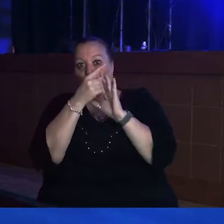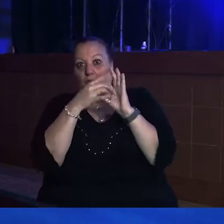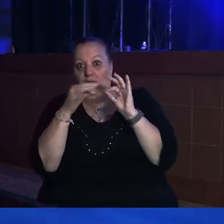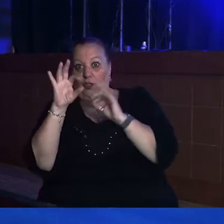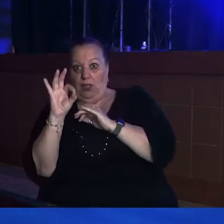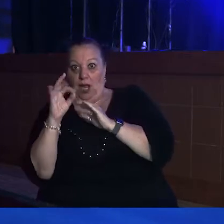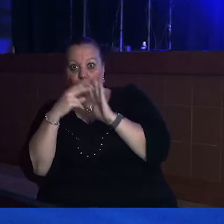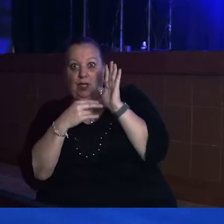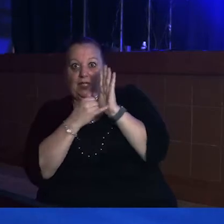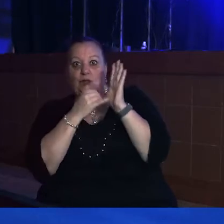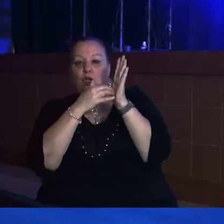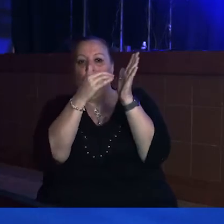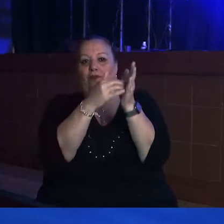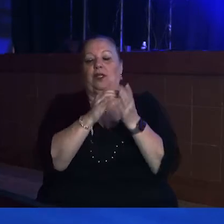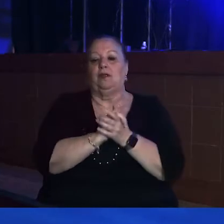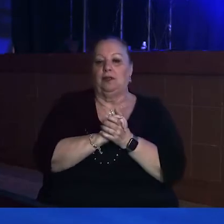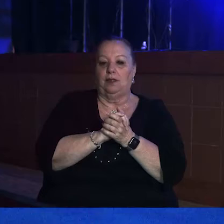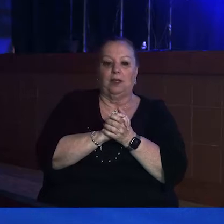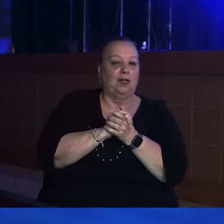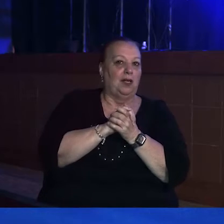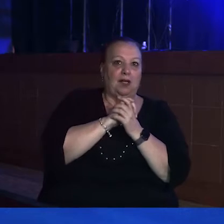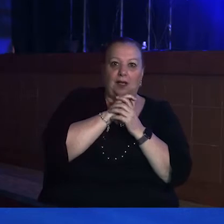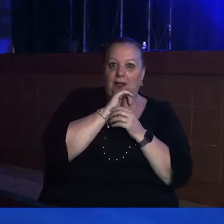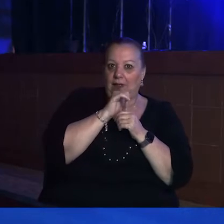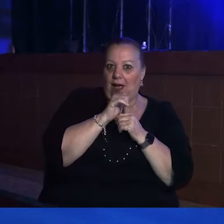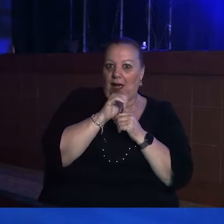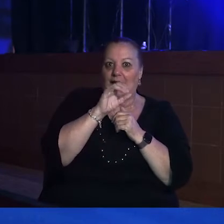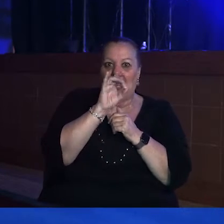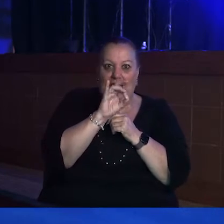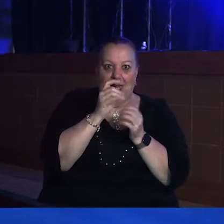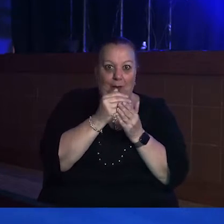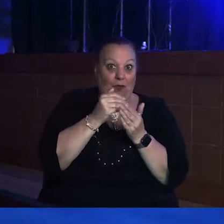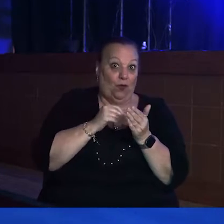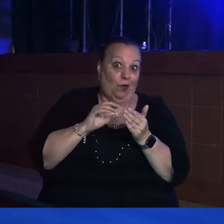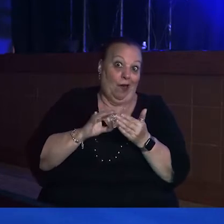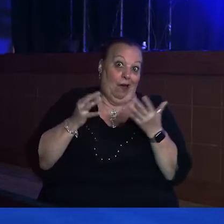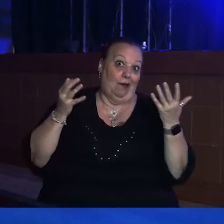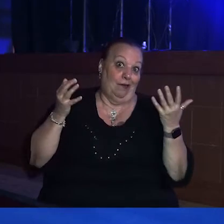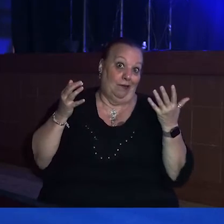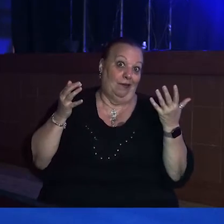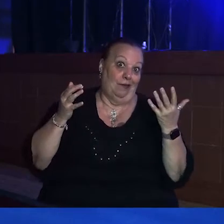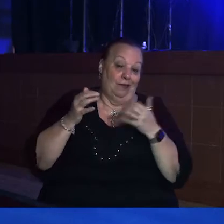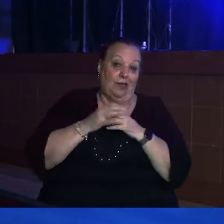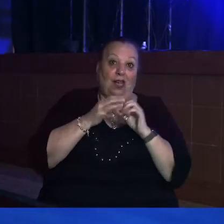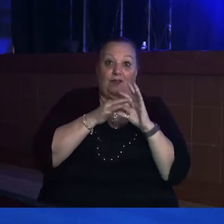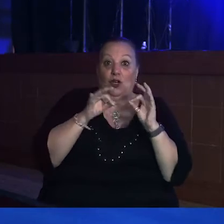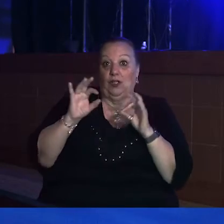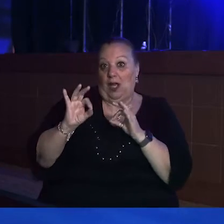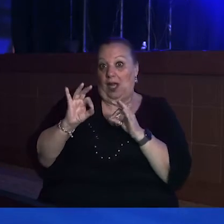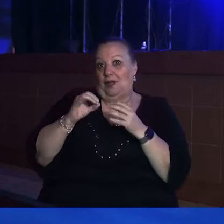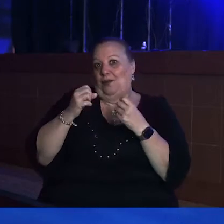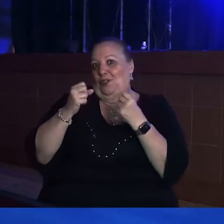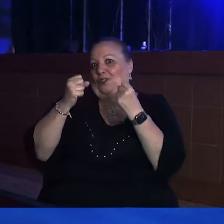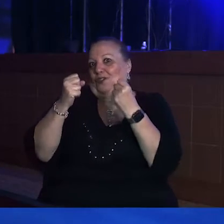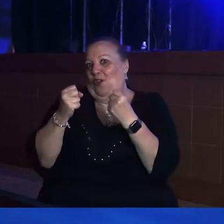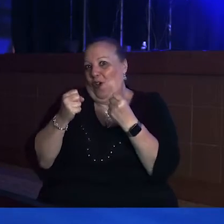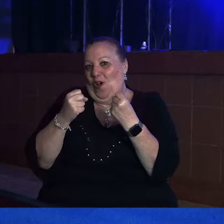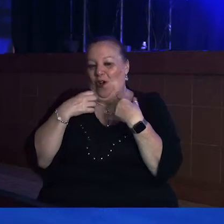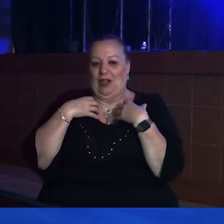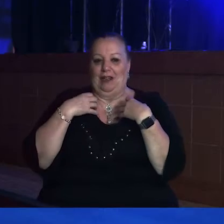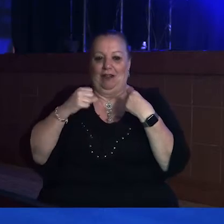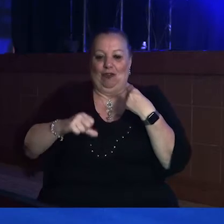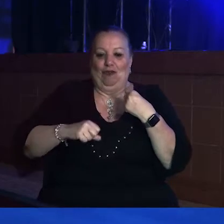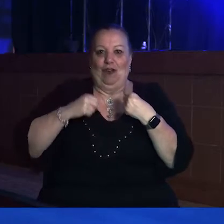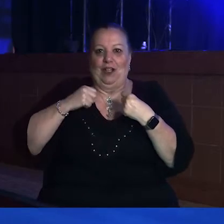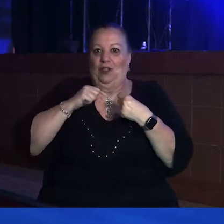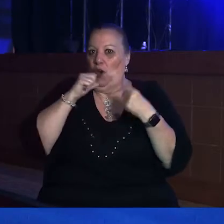frequently, not verse 8, but 8 goes before 9. Verse 9, be strong and courageous. Do not be terrified.